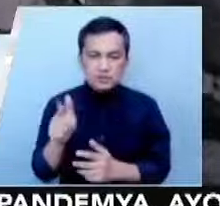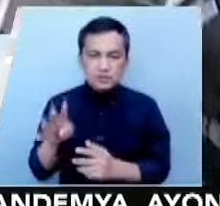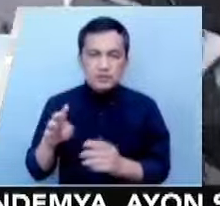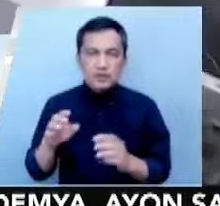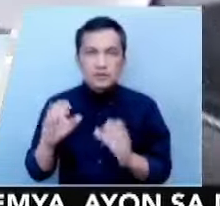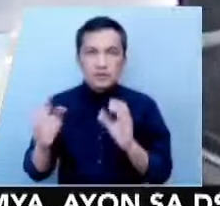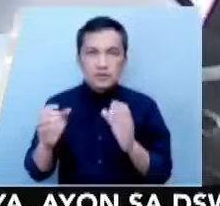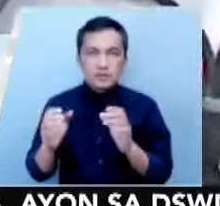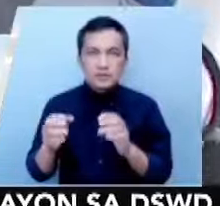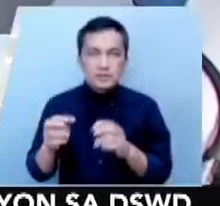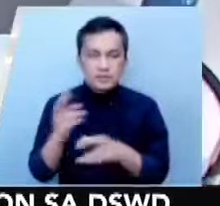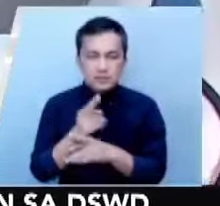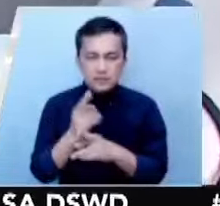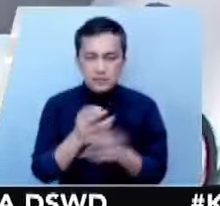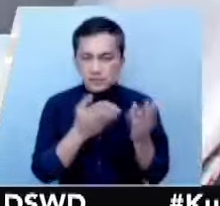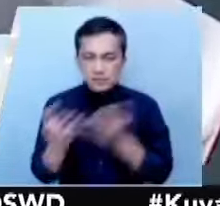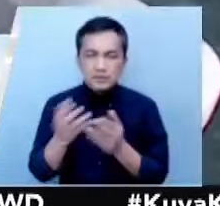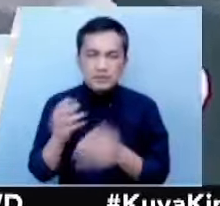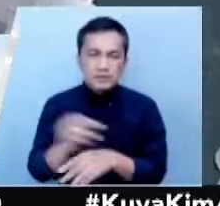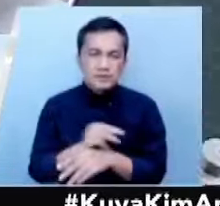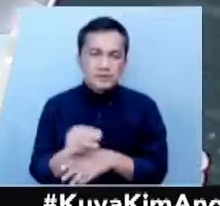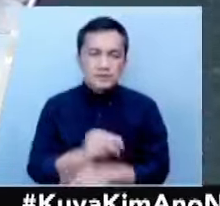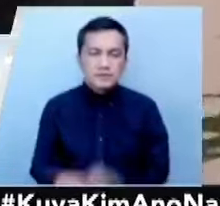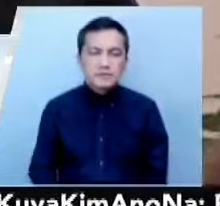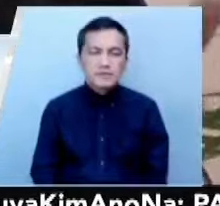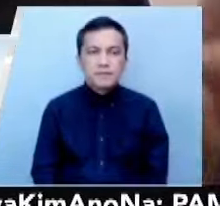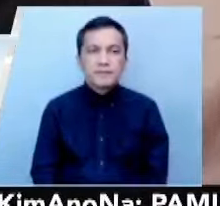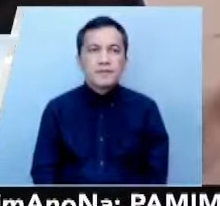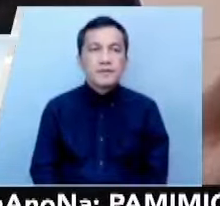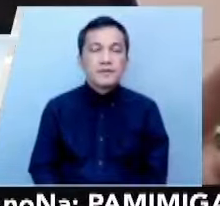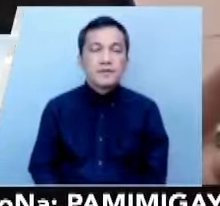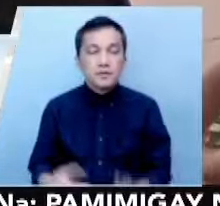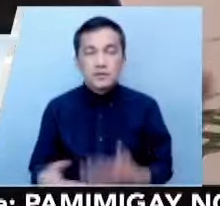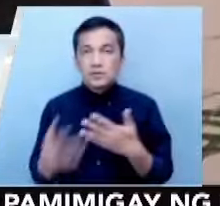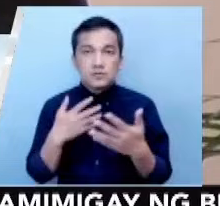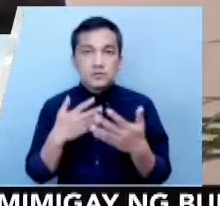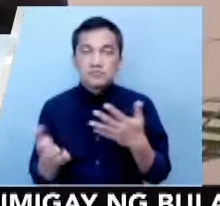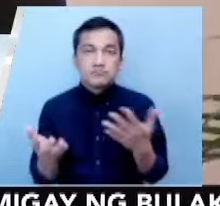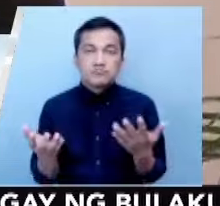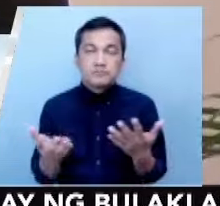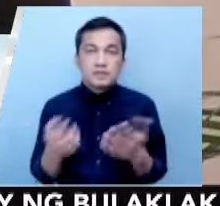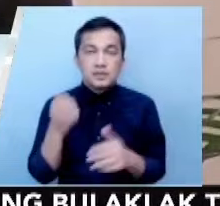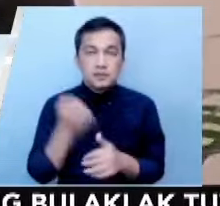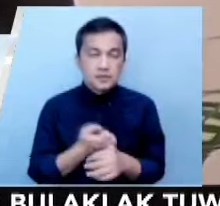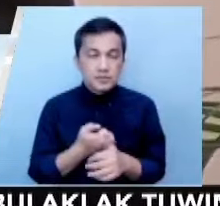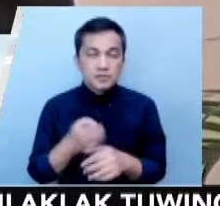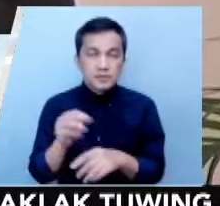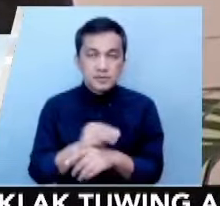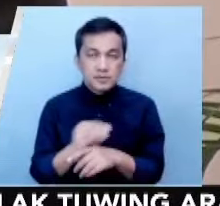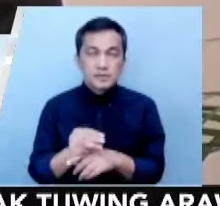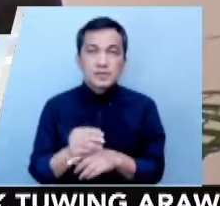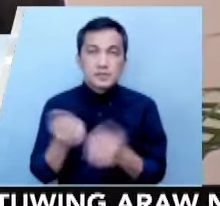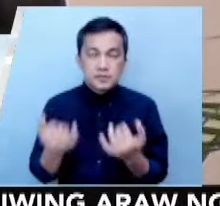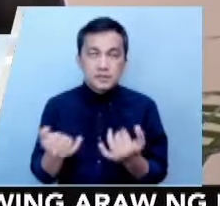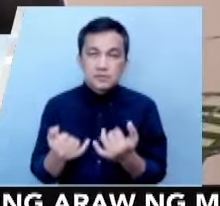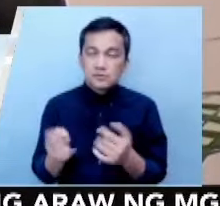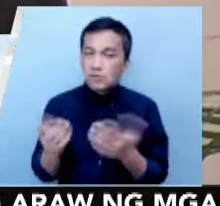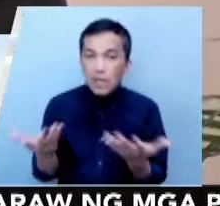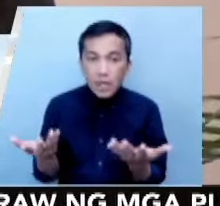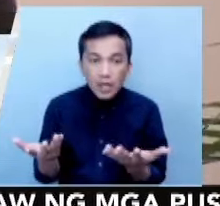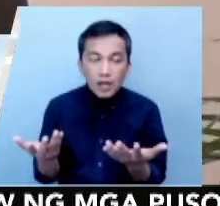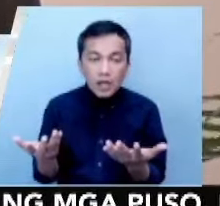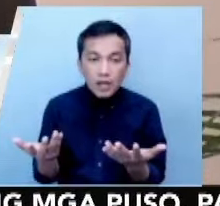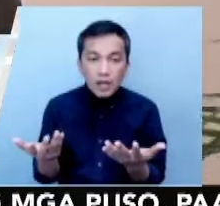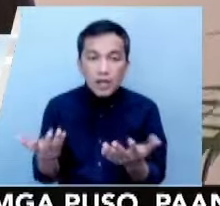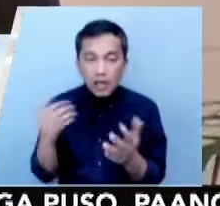resupply mission. Where there were embedded reporters on every mission, that this time there were none. Again, the